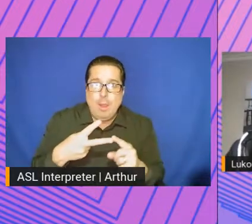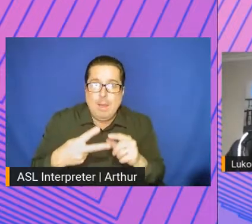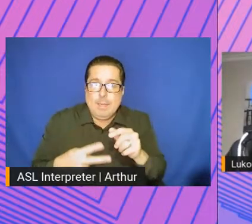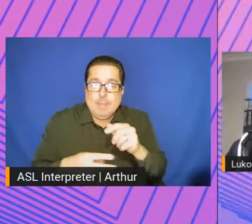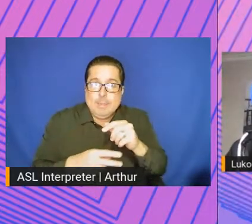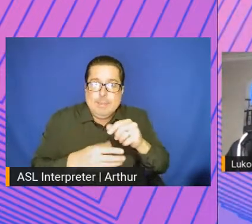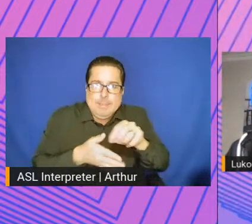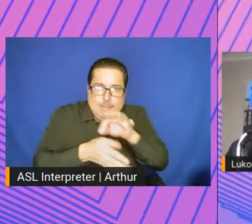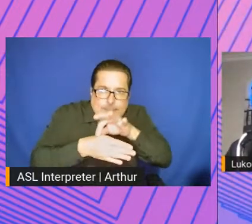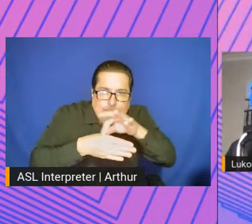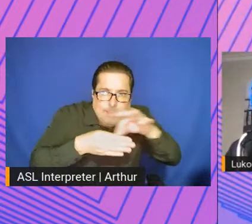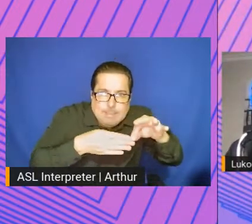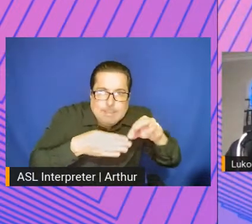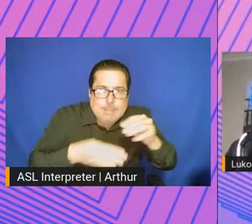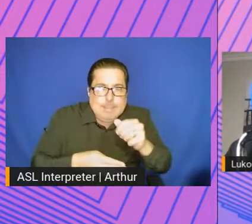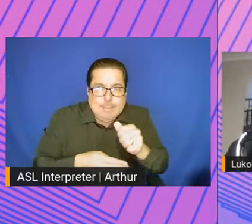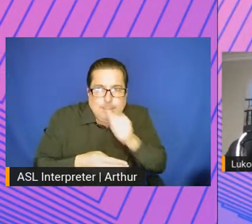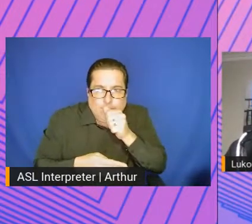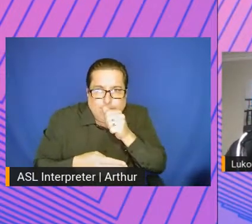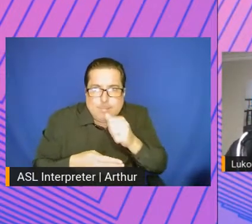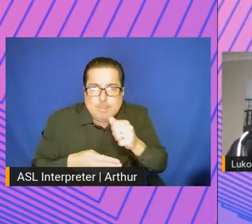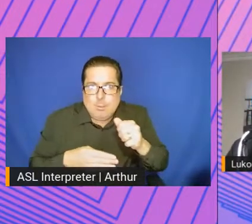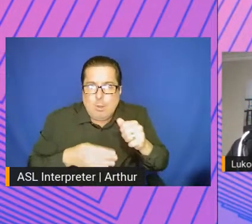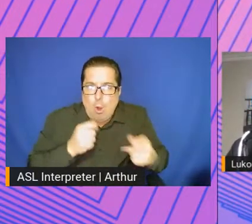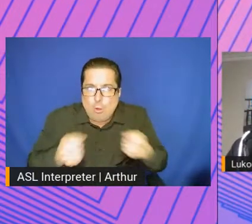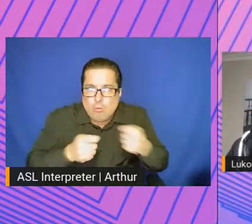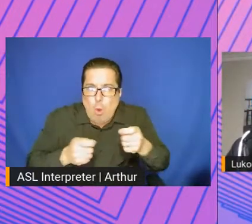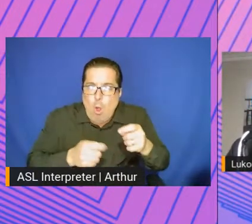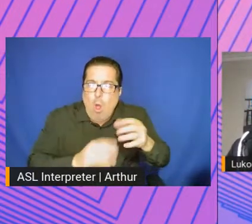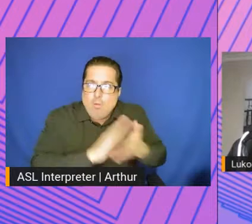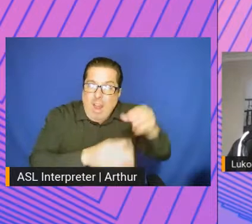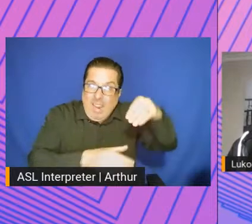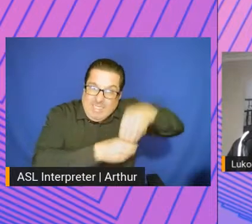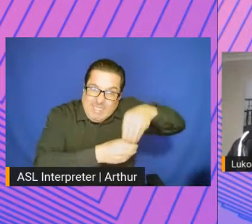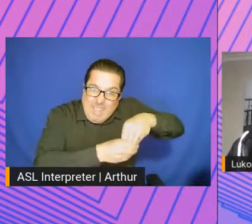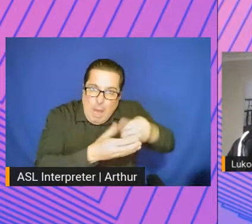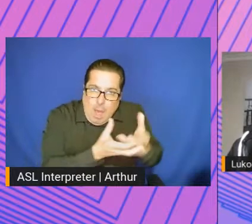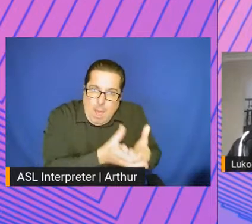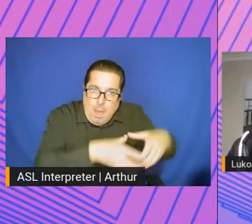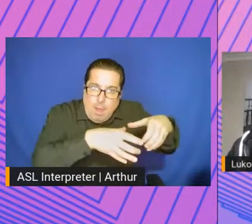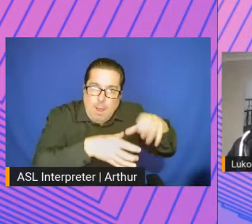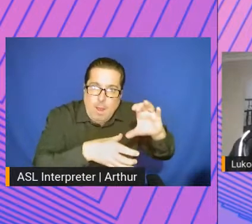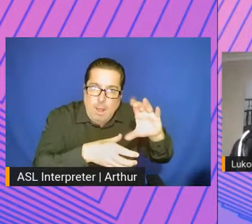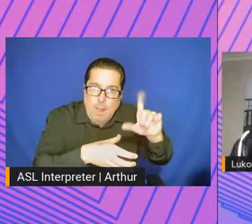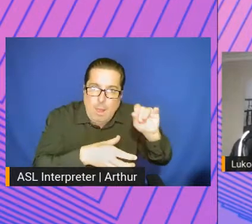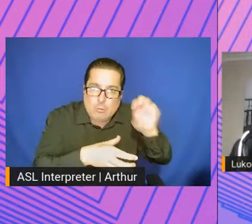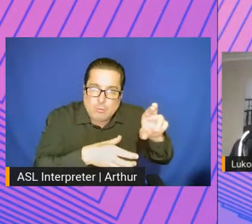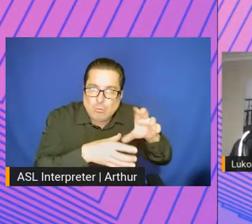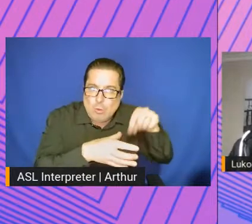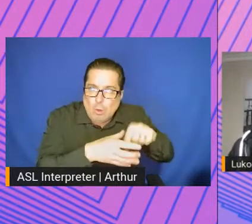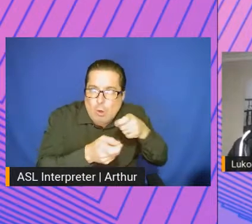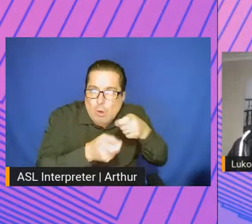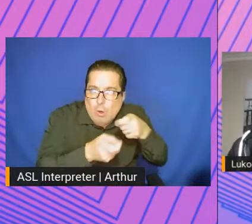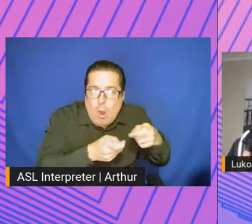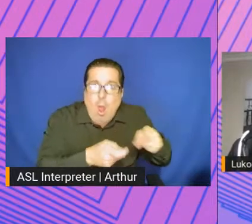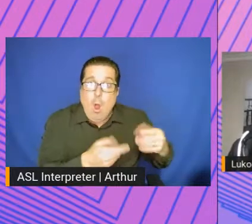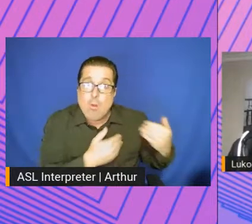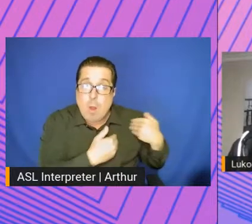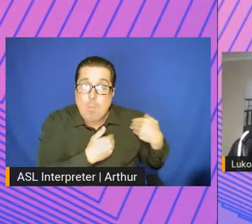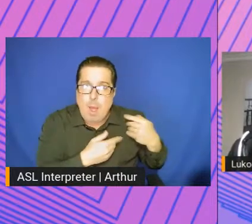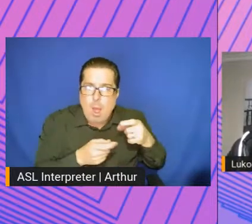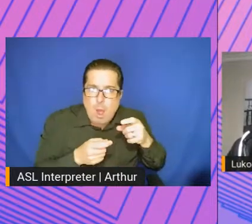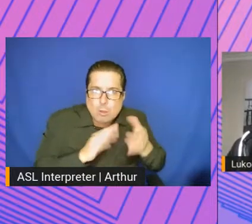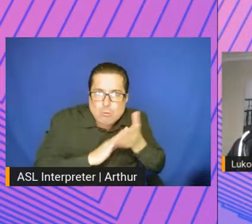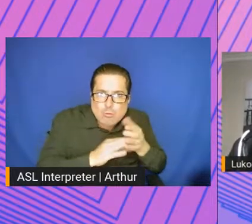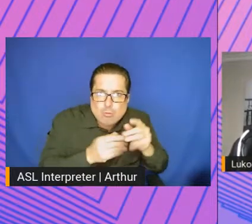which will actually be running inside of the cluster. And the sealed secrets controller is actually responsible for generating the private key and the